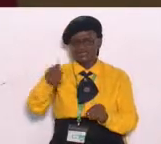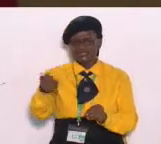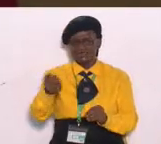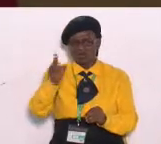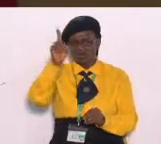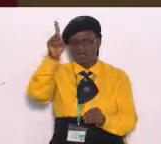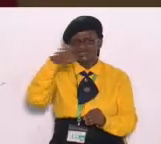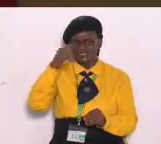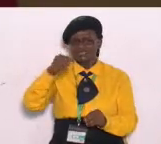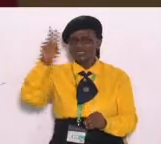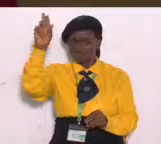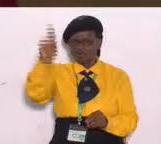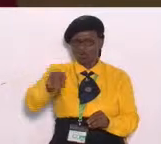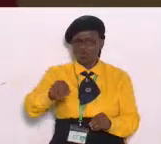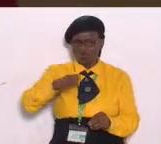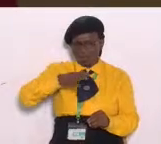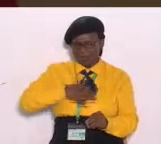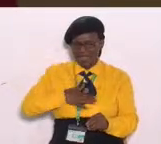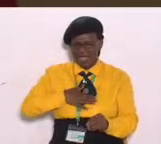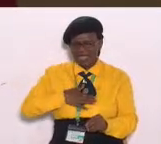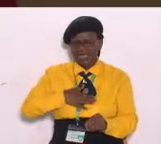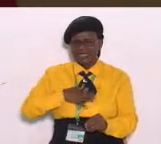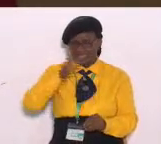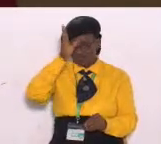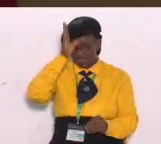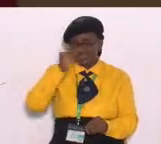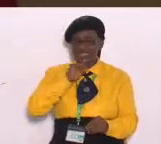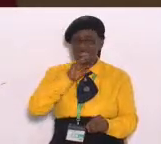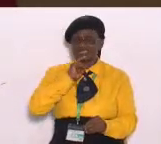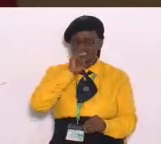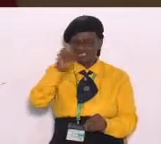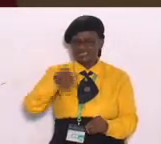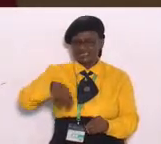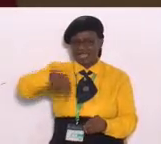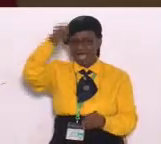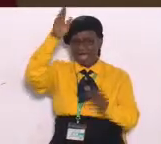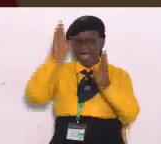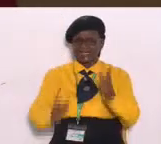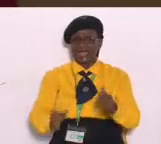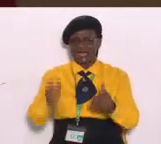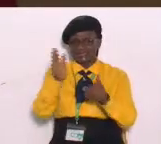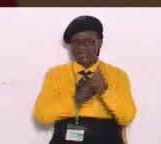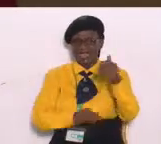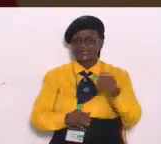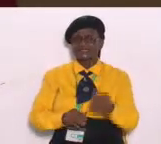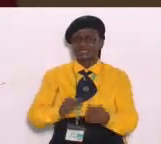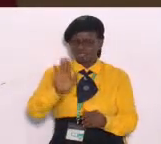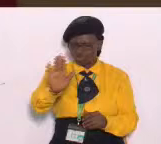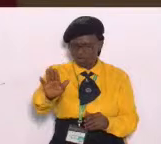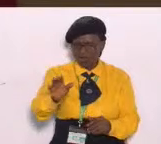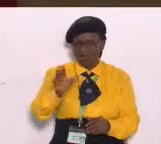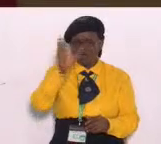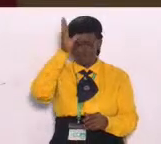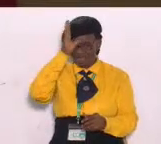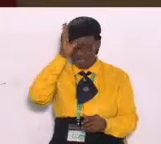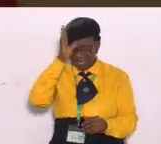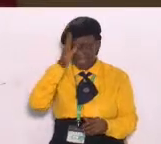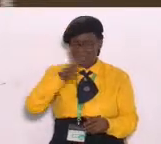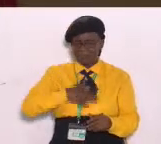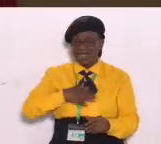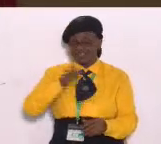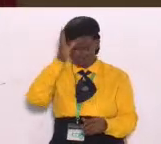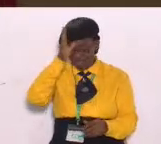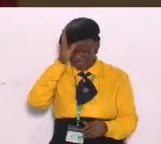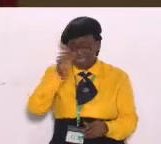said, no, my father is higher than your father. Because my father is your doctor, is your father's doctor. If